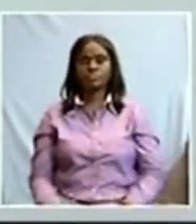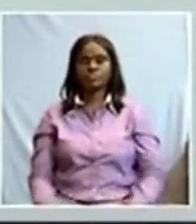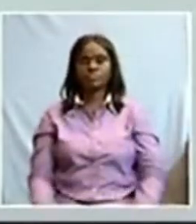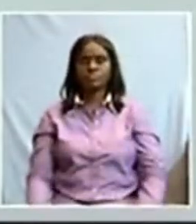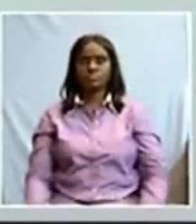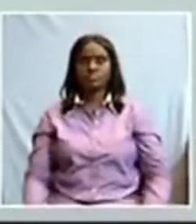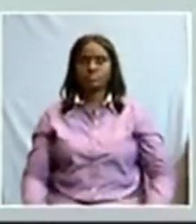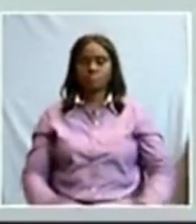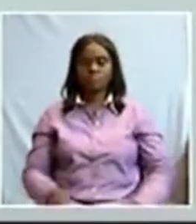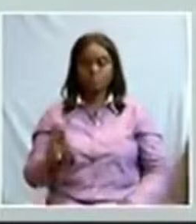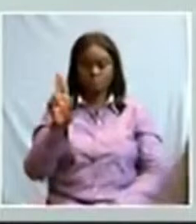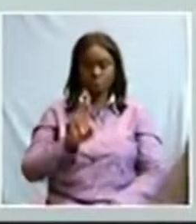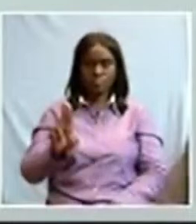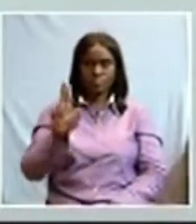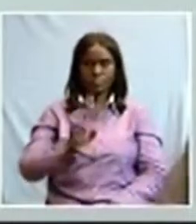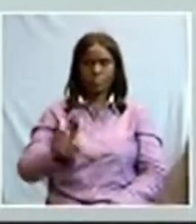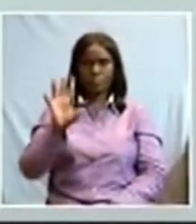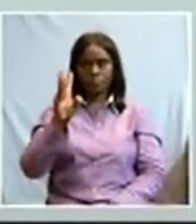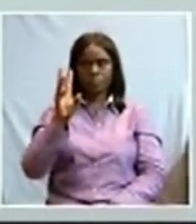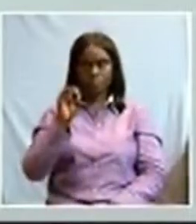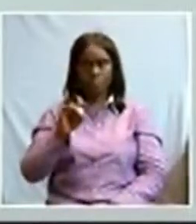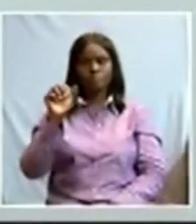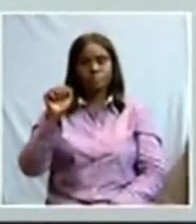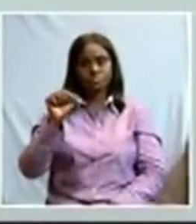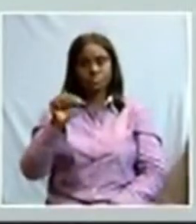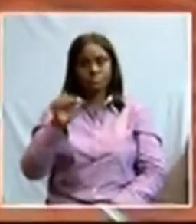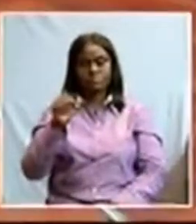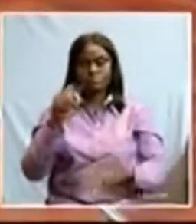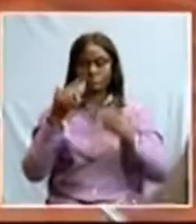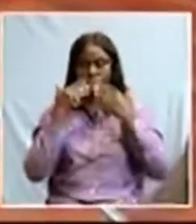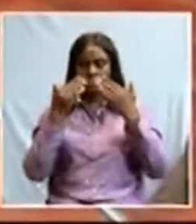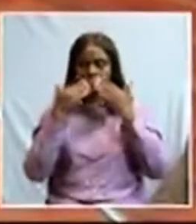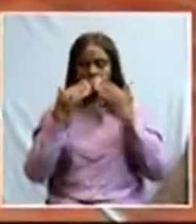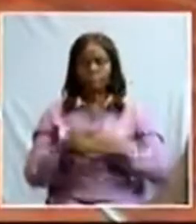They're using 60? Yes, sir. Okay.